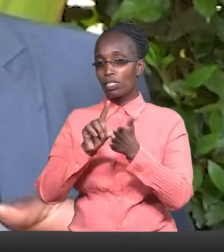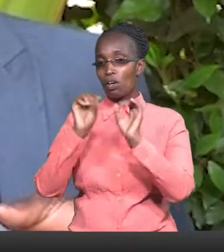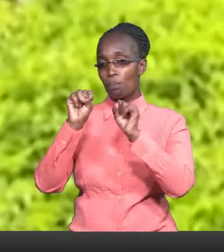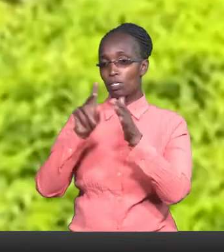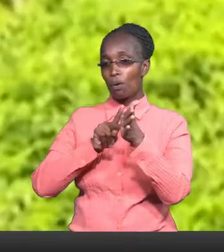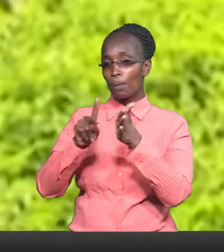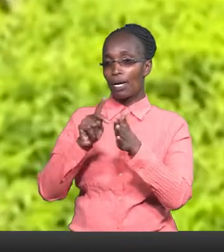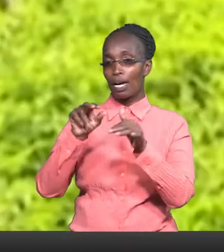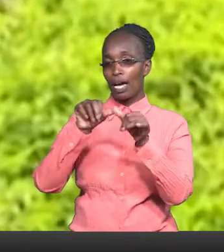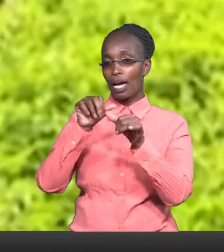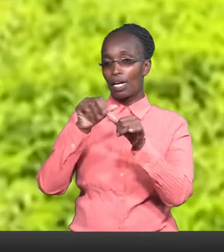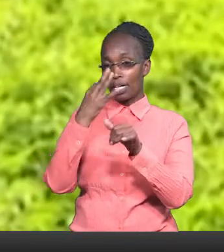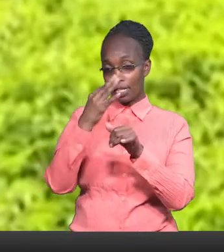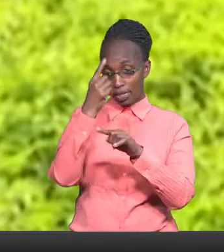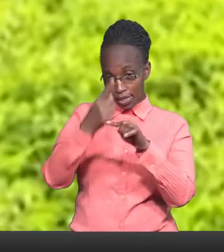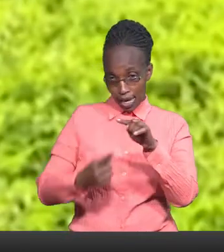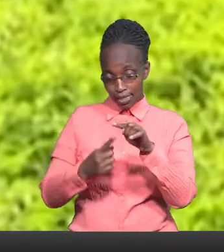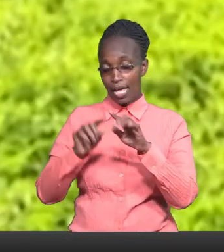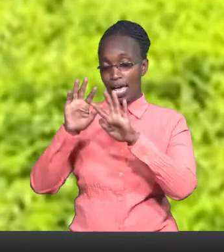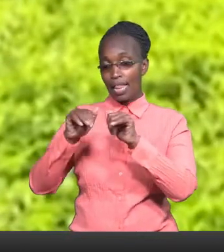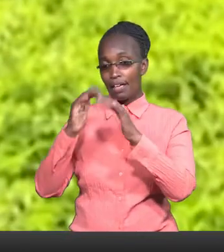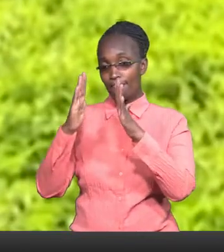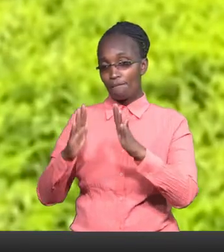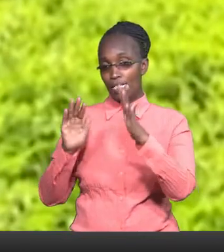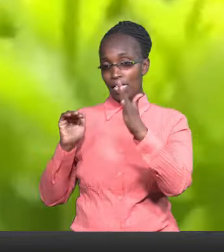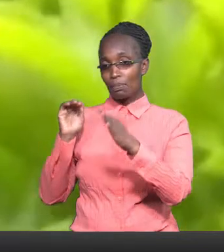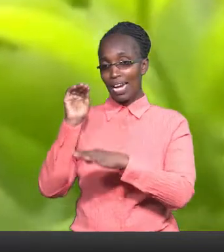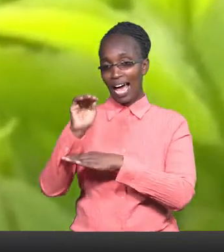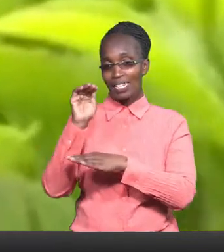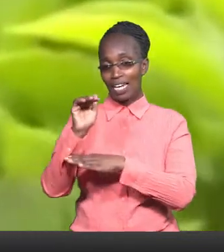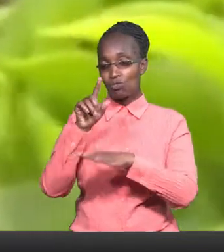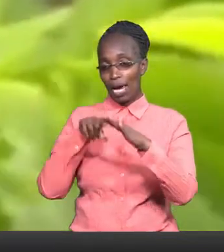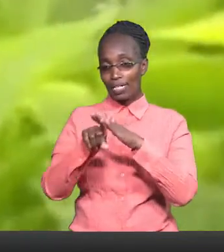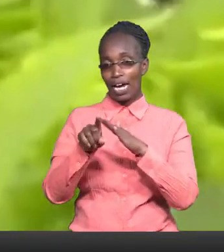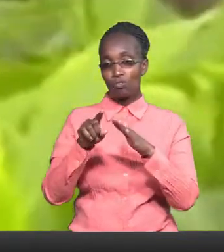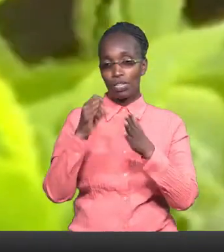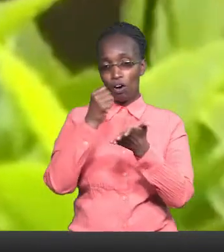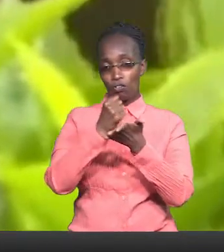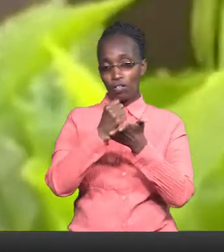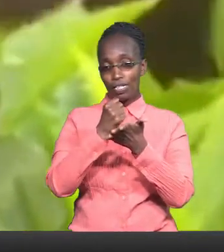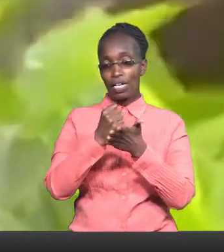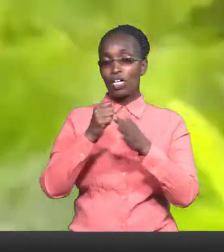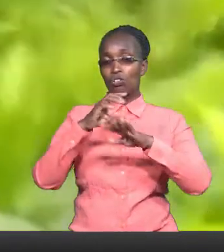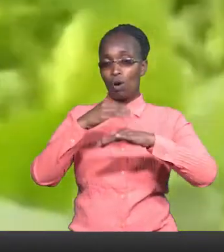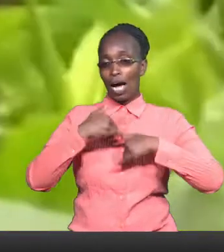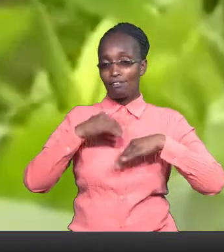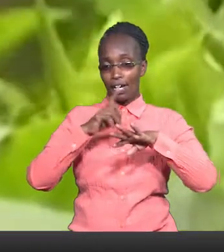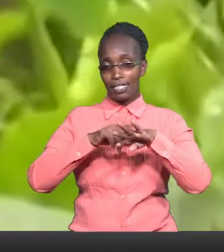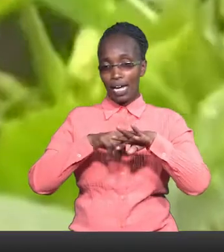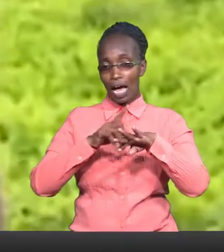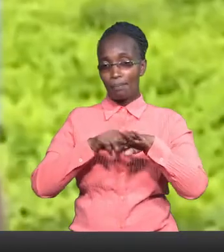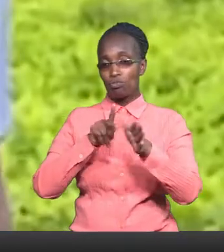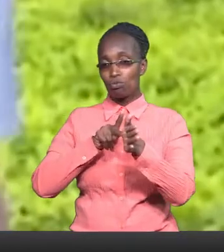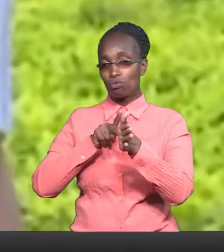of those loans are payable in 3 years. Aidha, wakulima wameomba kufika katika afisi zao ili wajadiliane na kupata